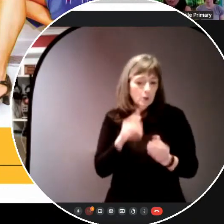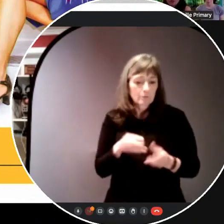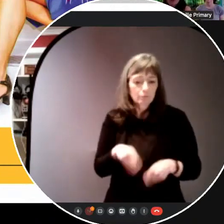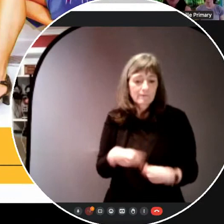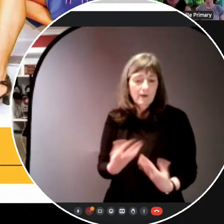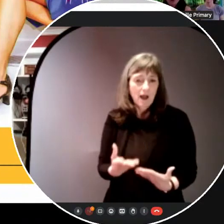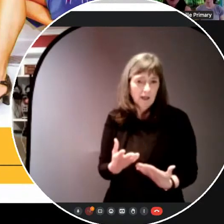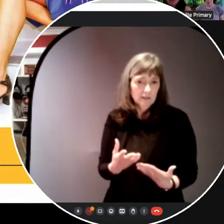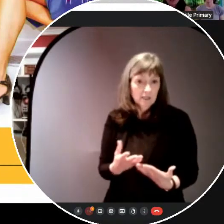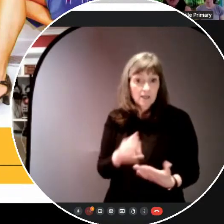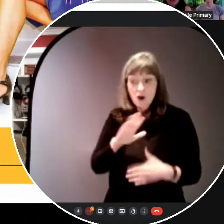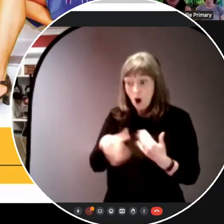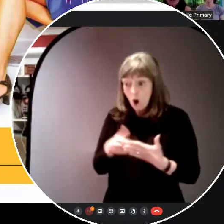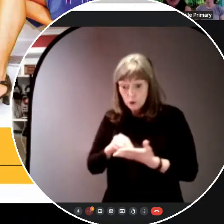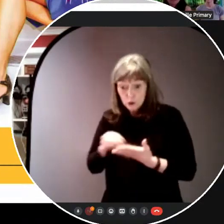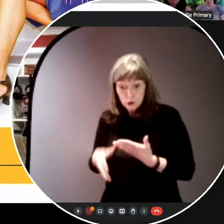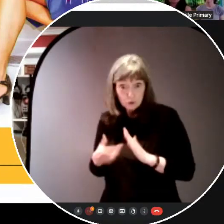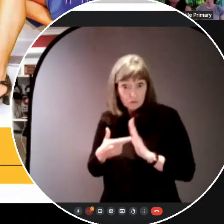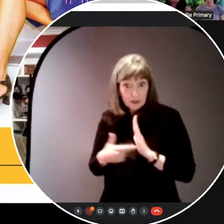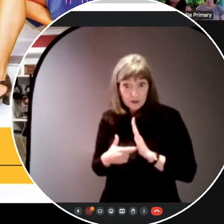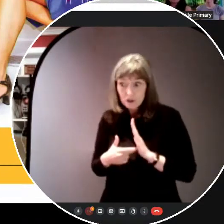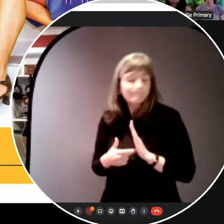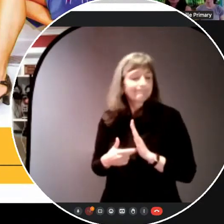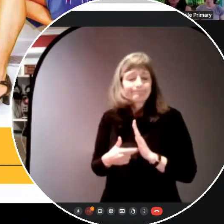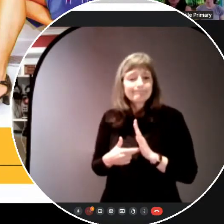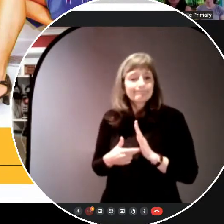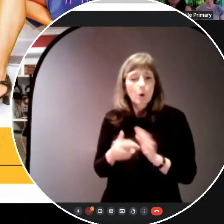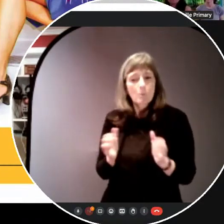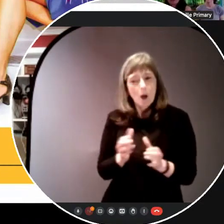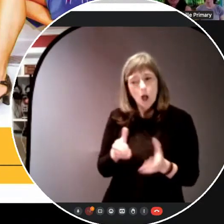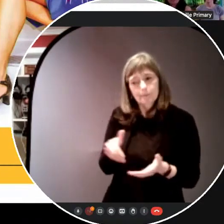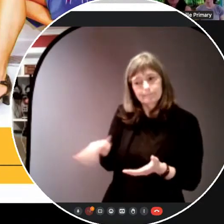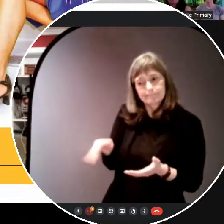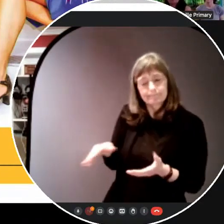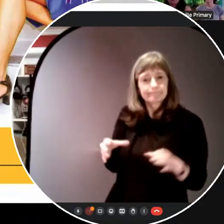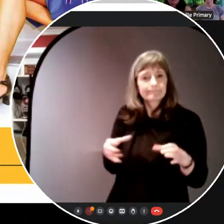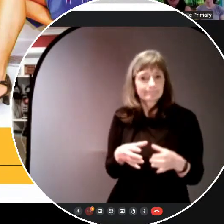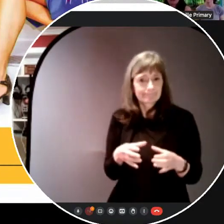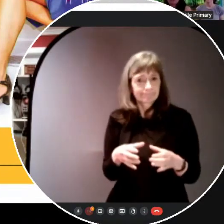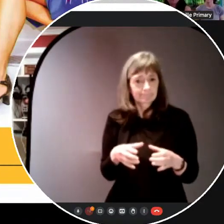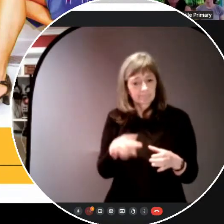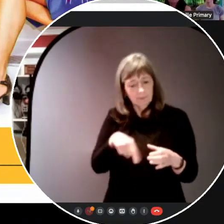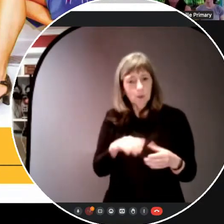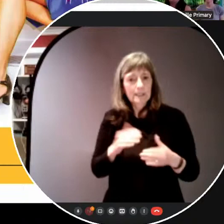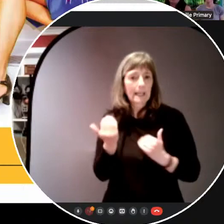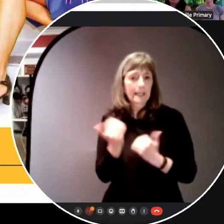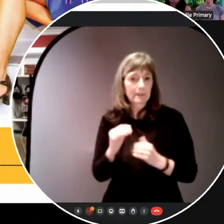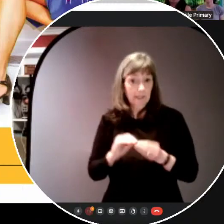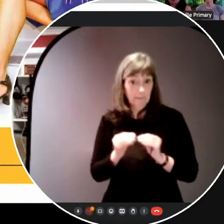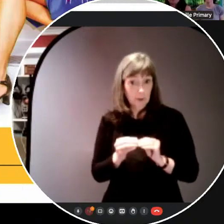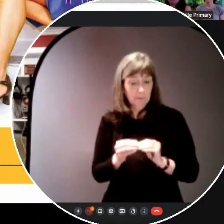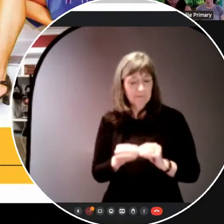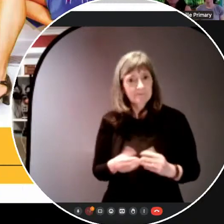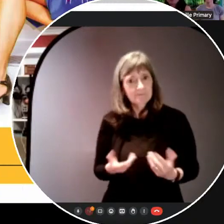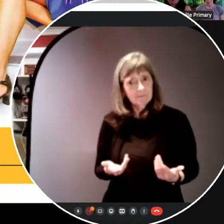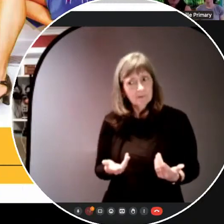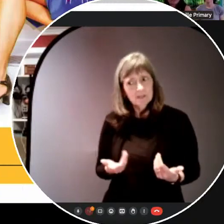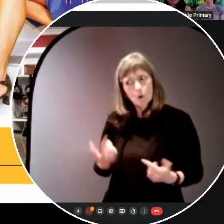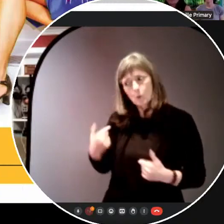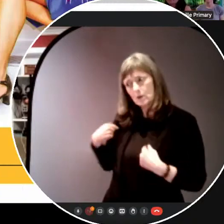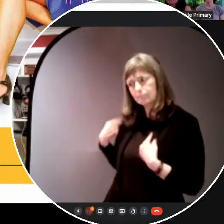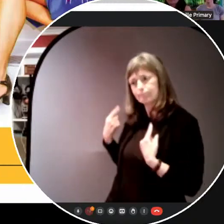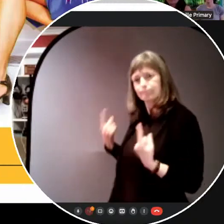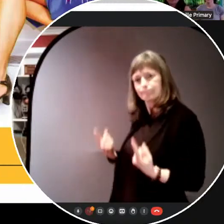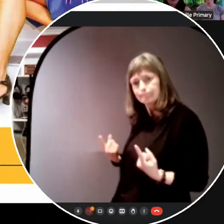to register or were registered at that time. So despite our enrollment patterns that show that there is